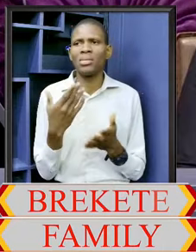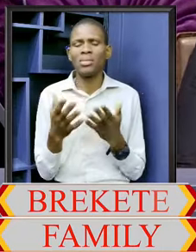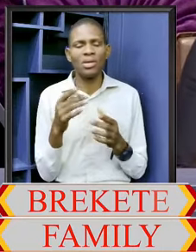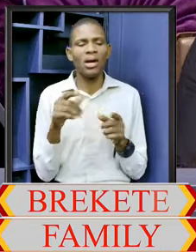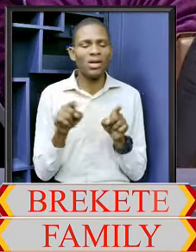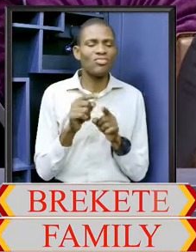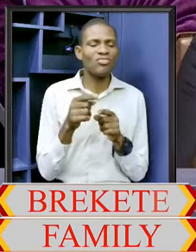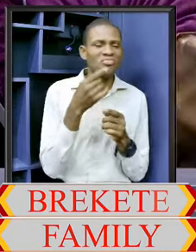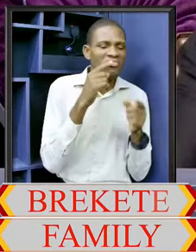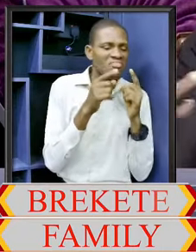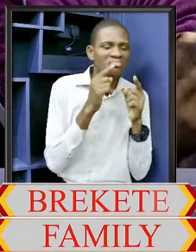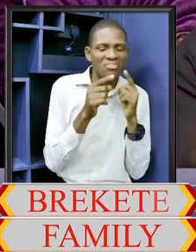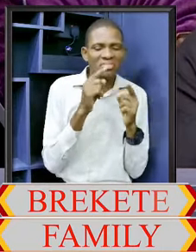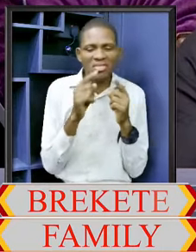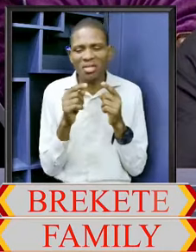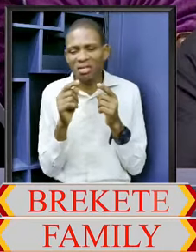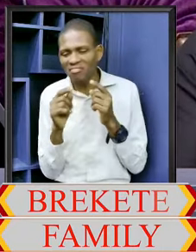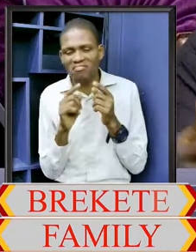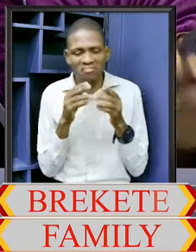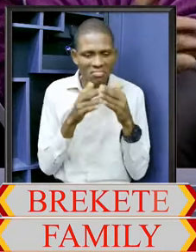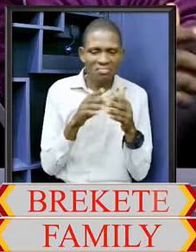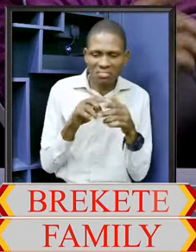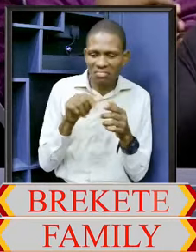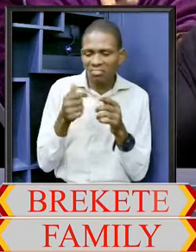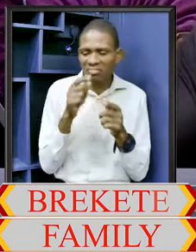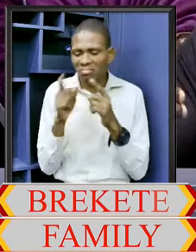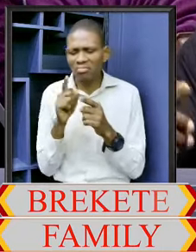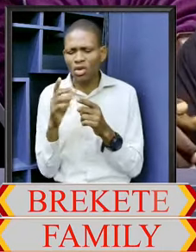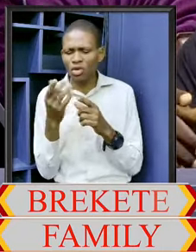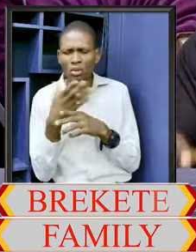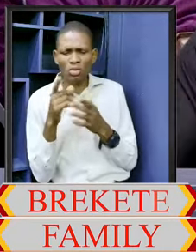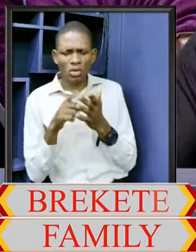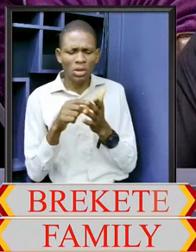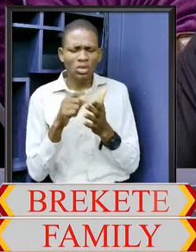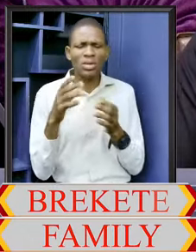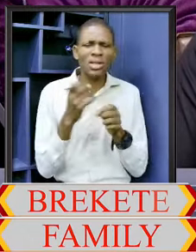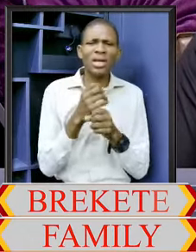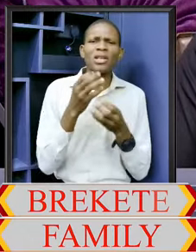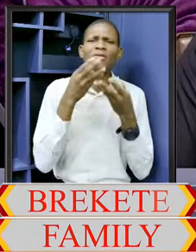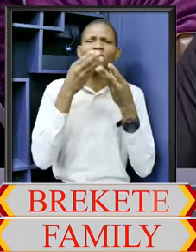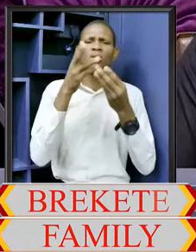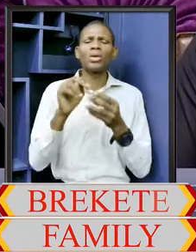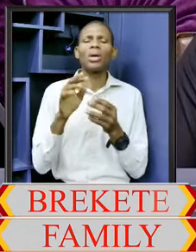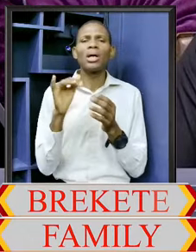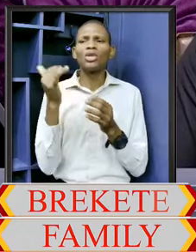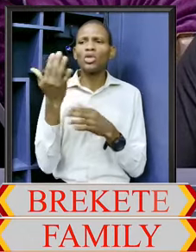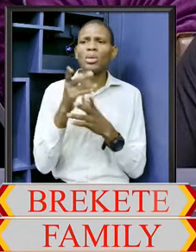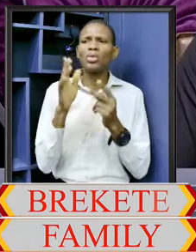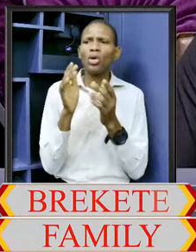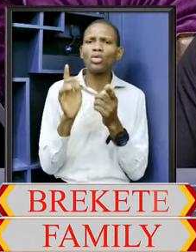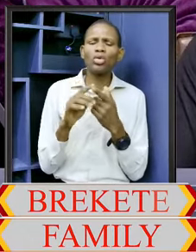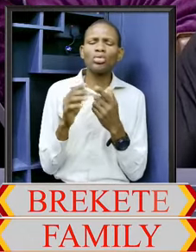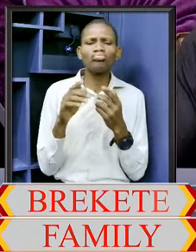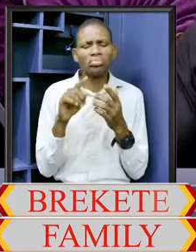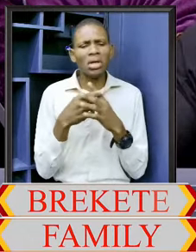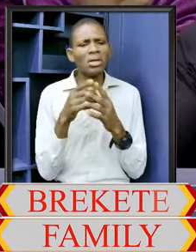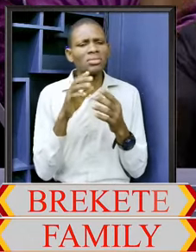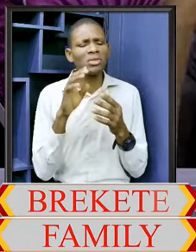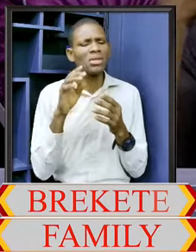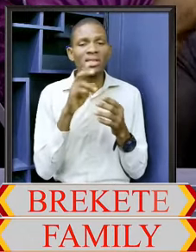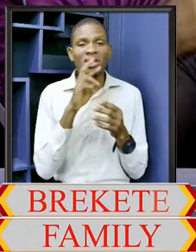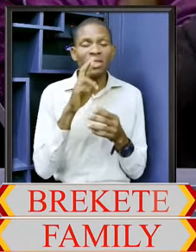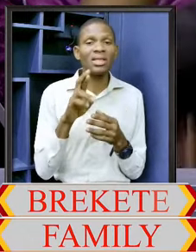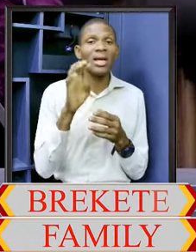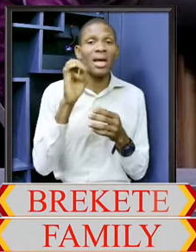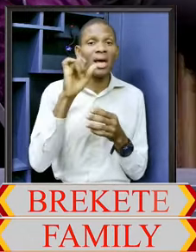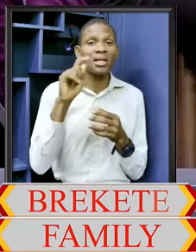lead to gist. Like that. Now talk go lead to talk. Sometimes go get information. Oh, okay, if you want to start real estate business, you don't need to buy land first too. This, you don't